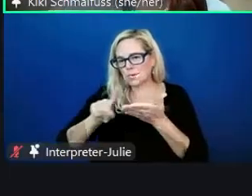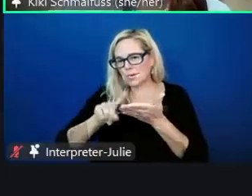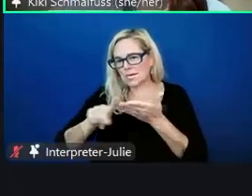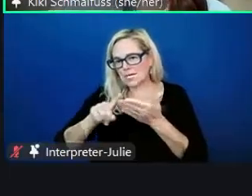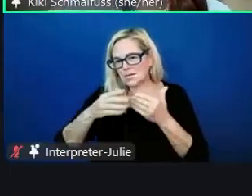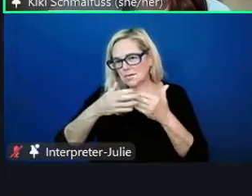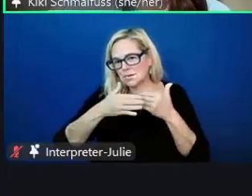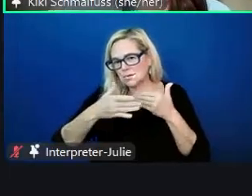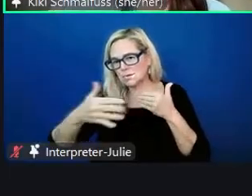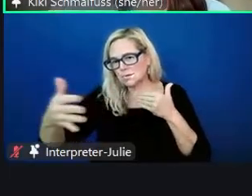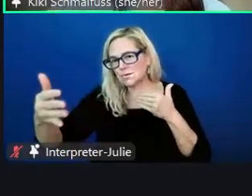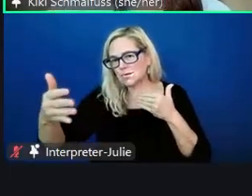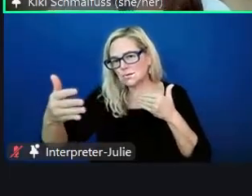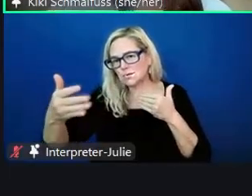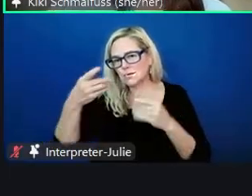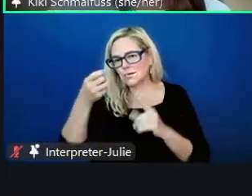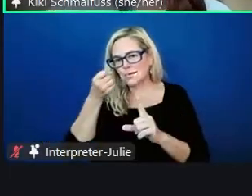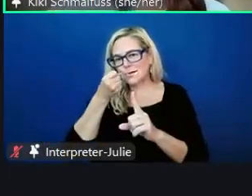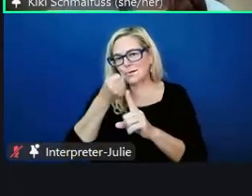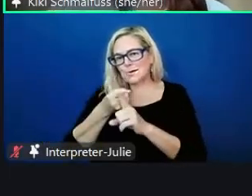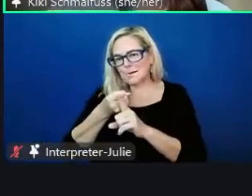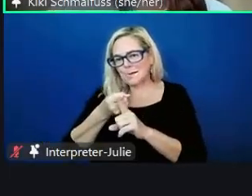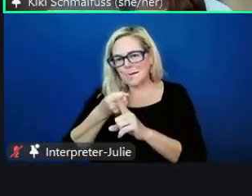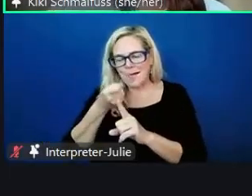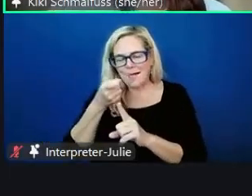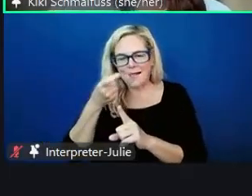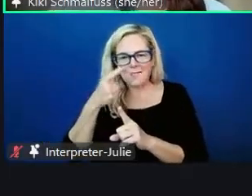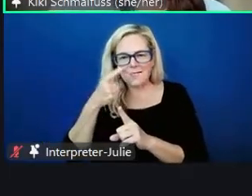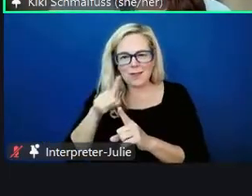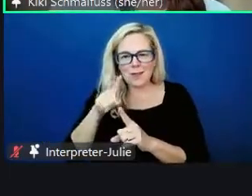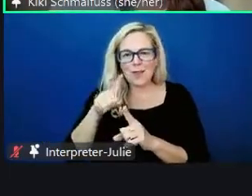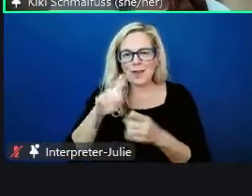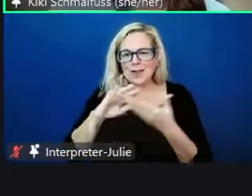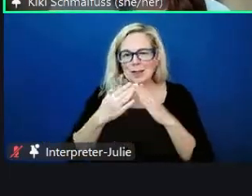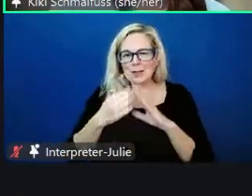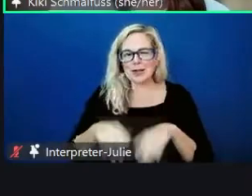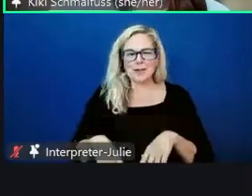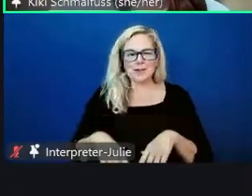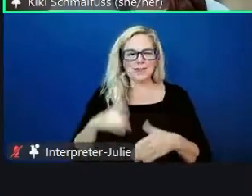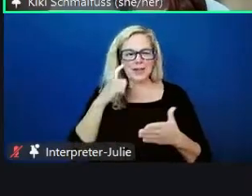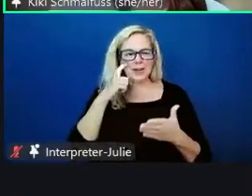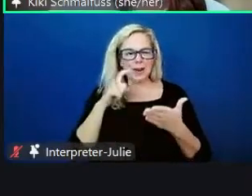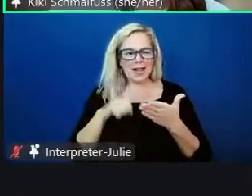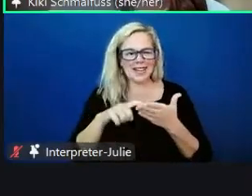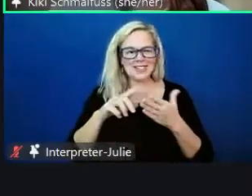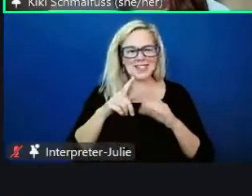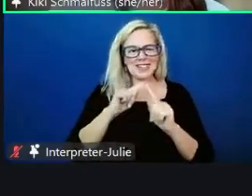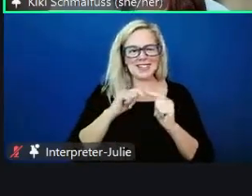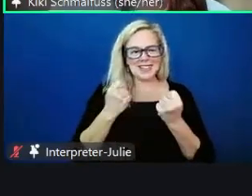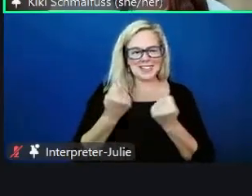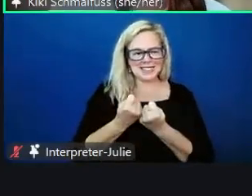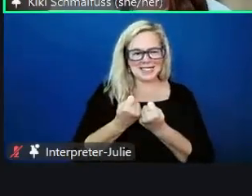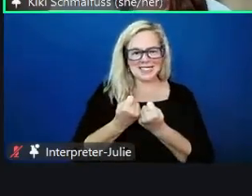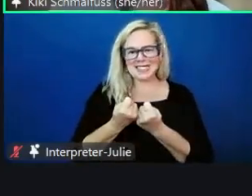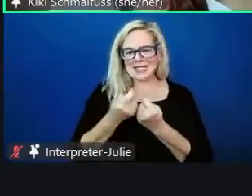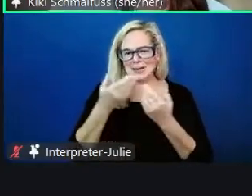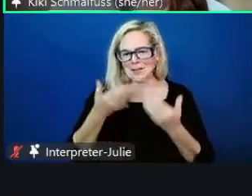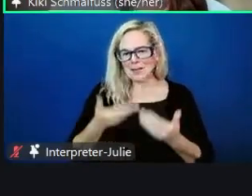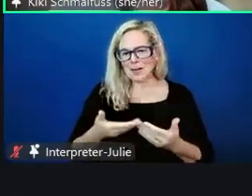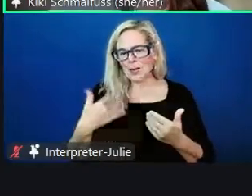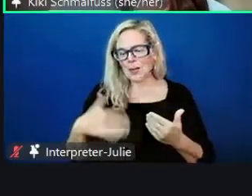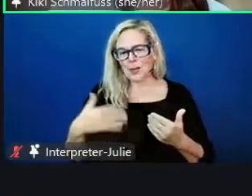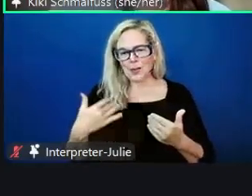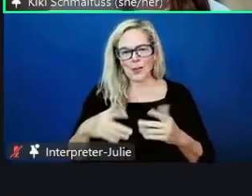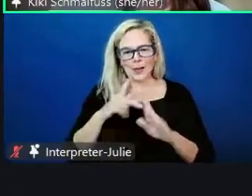community impact. So I just want to acknowledge our amazing team, Lily, Kelsey, Tim, and Dorothy. This program would not